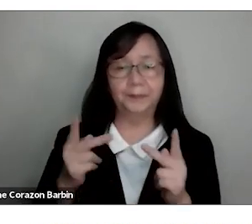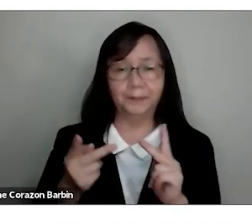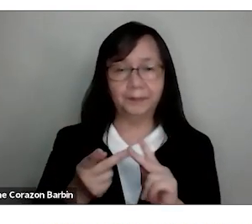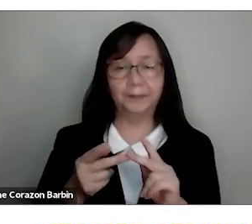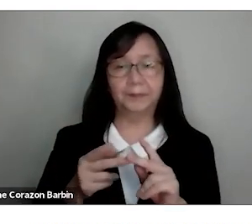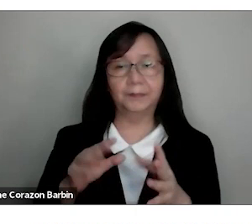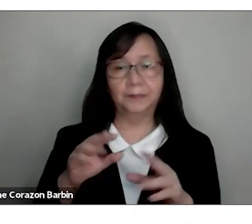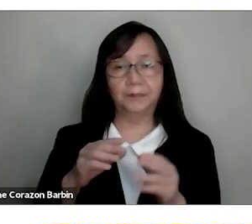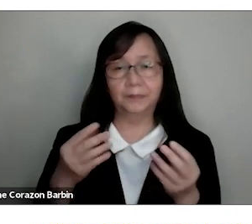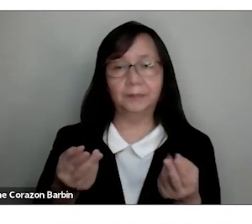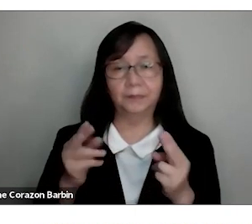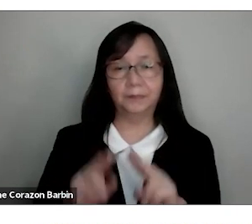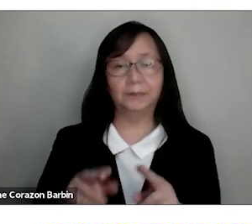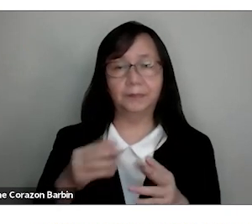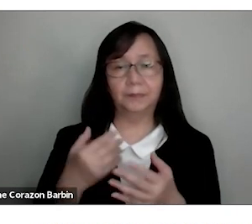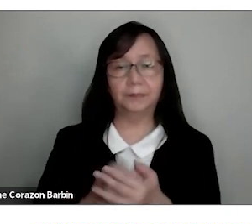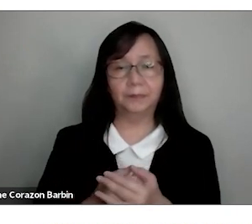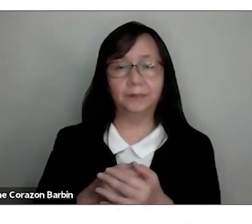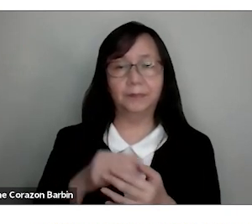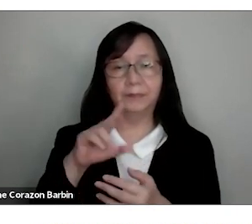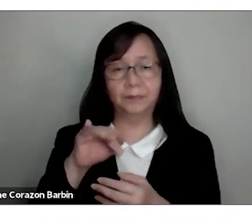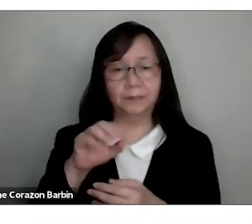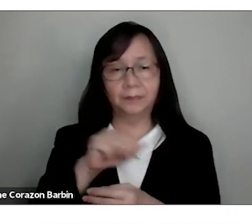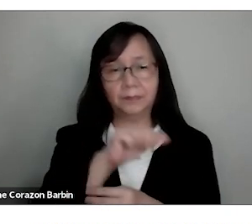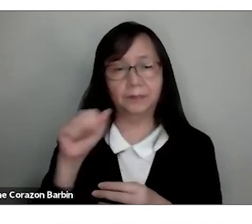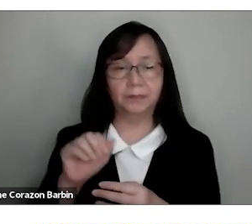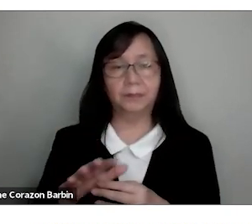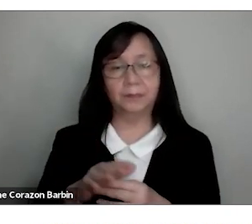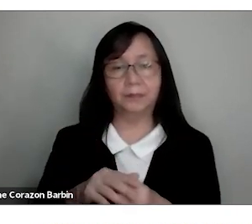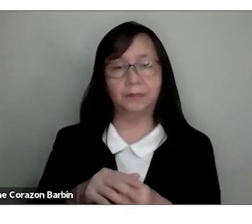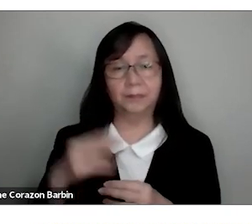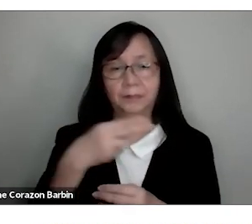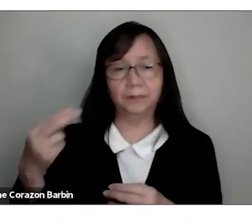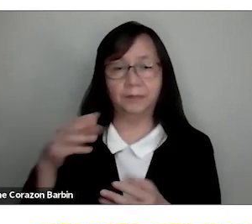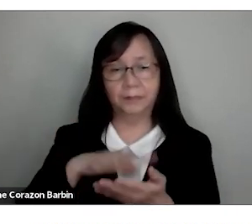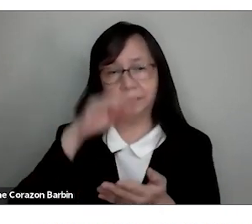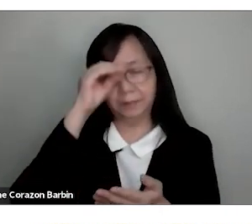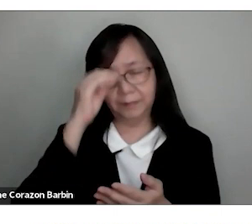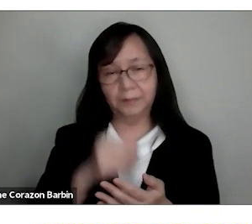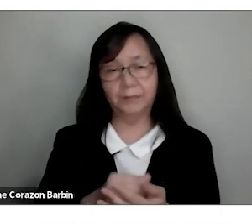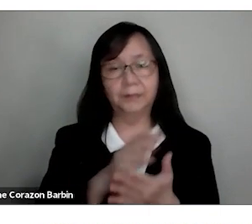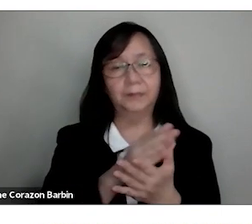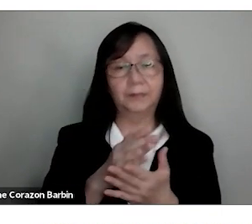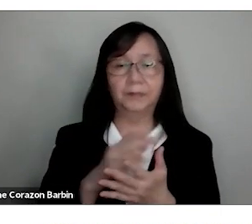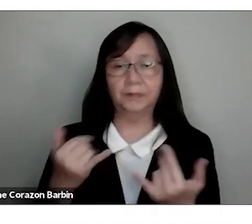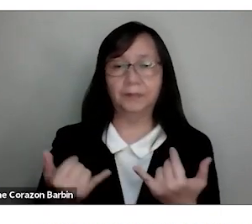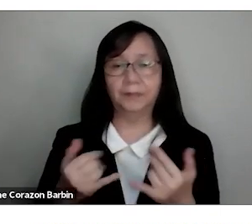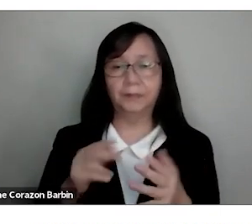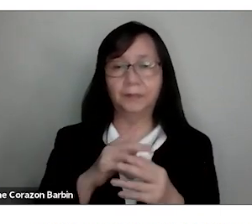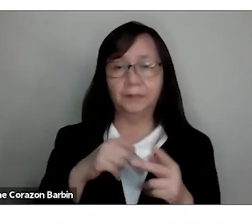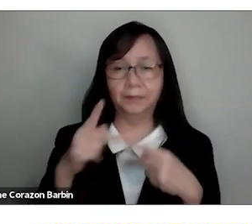Asia. Next is horizontal learning. The process of this the consultation and